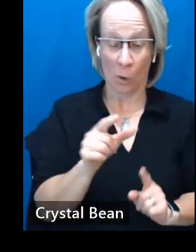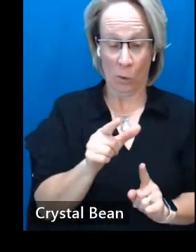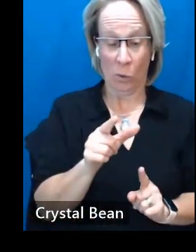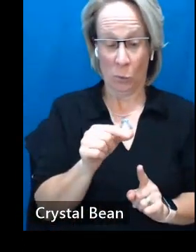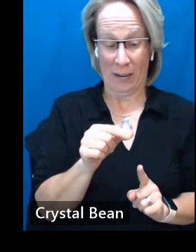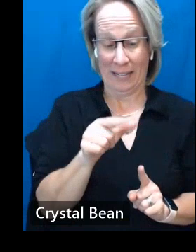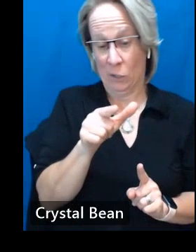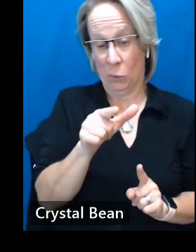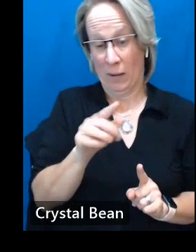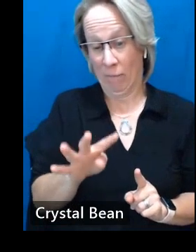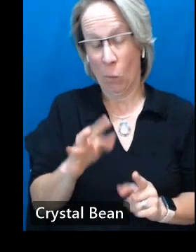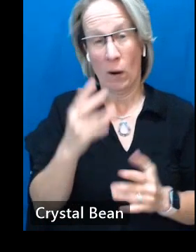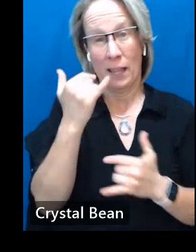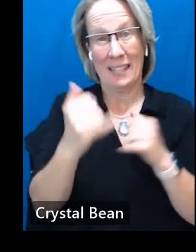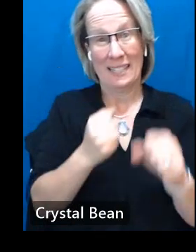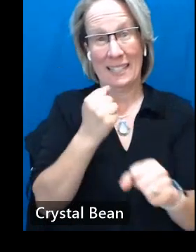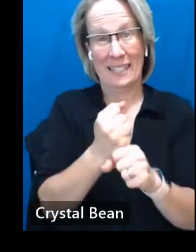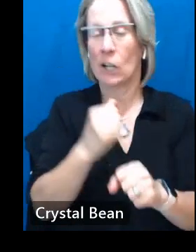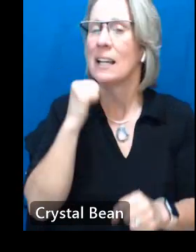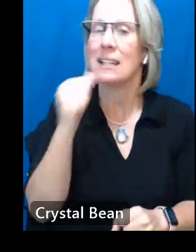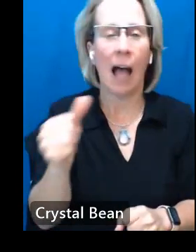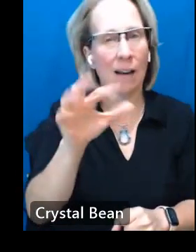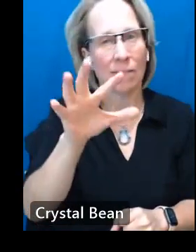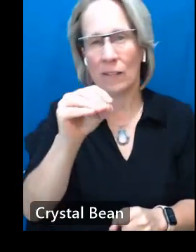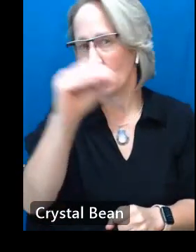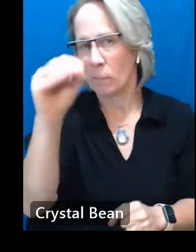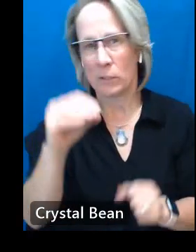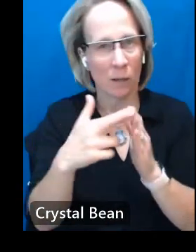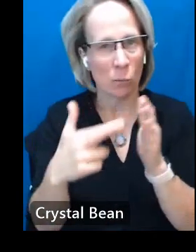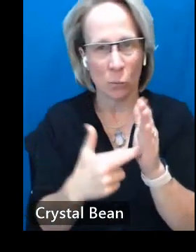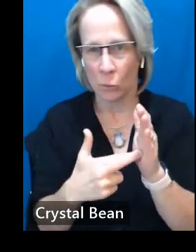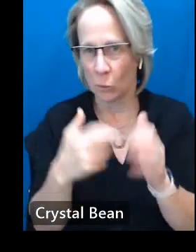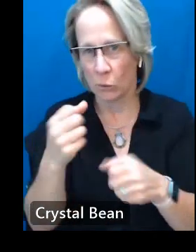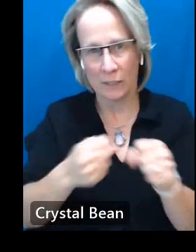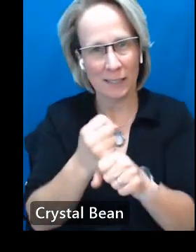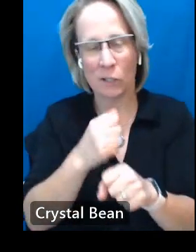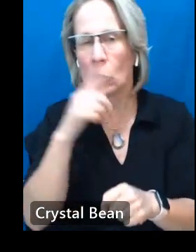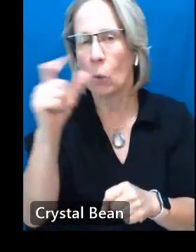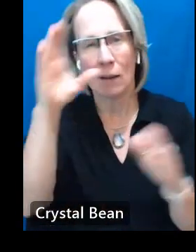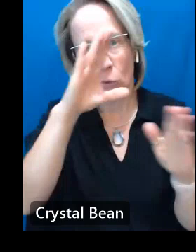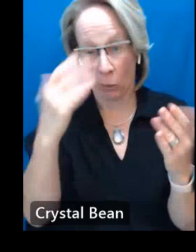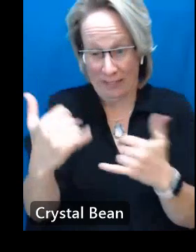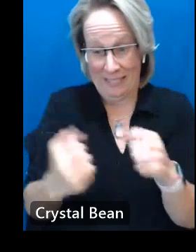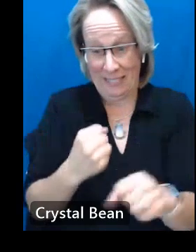a 50% rule year. You do not have to worry about this year, but you will next year.